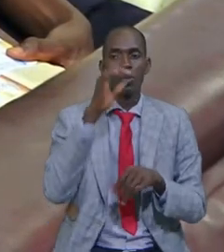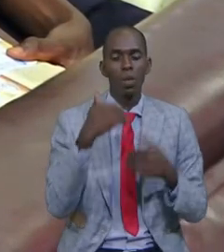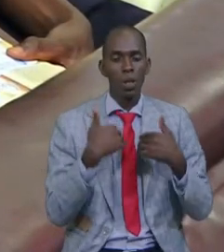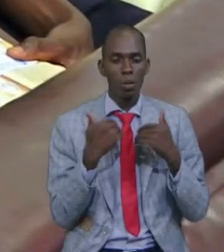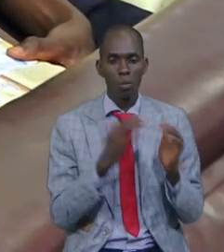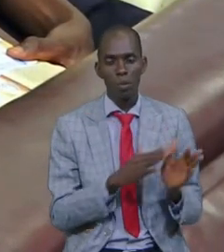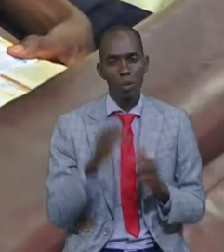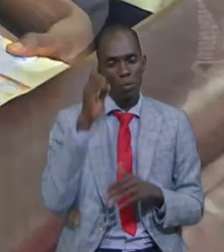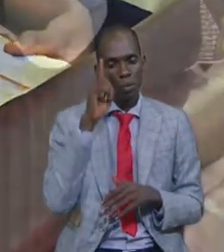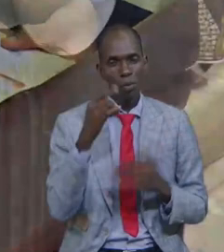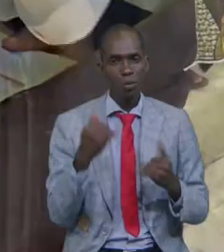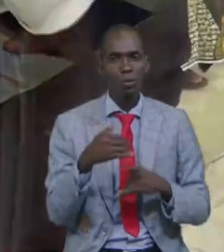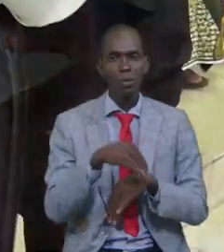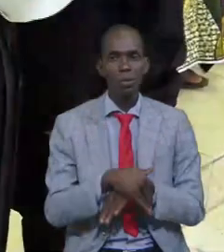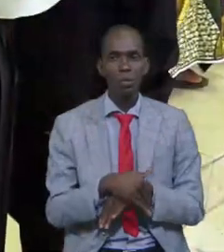Let's